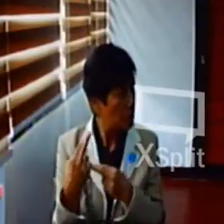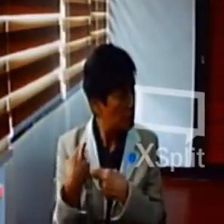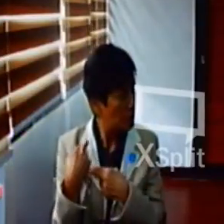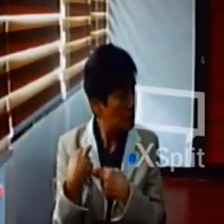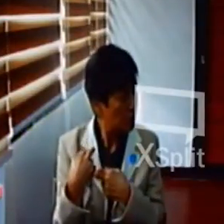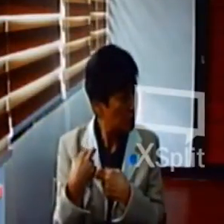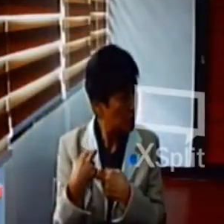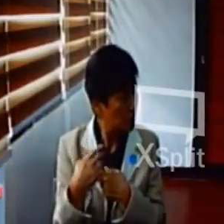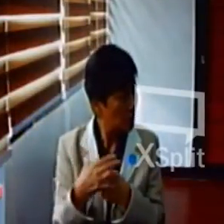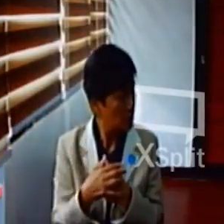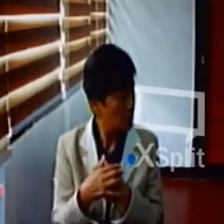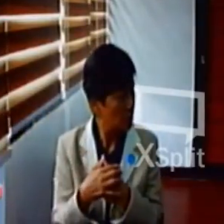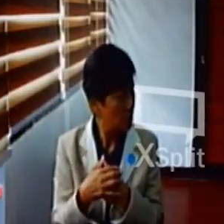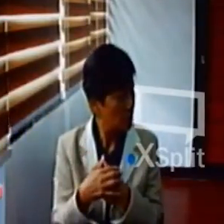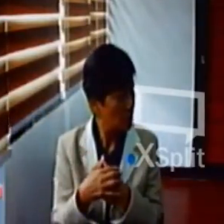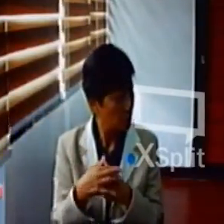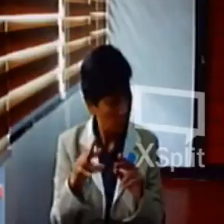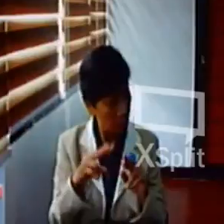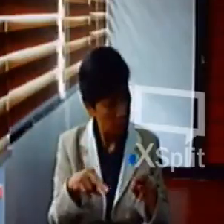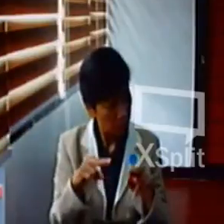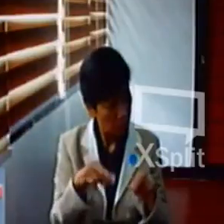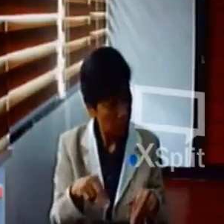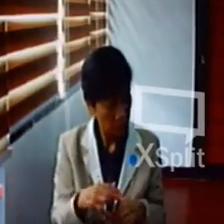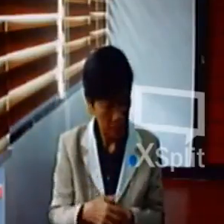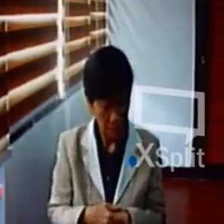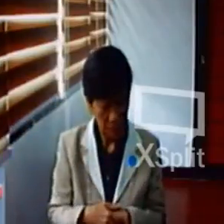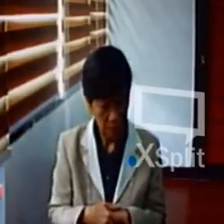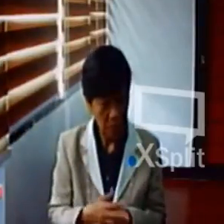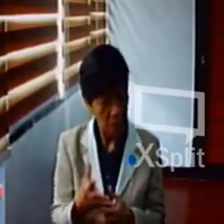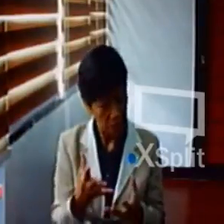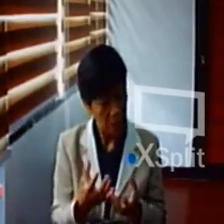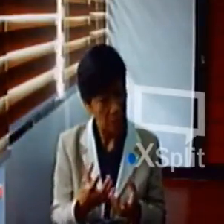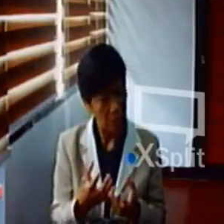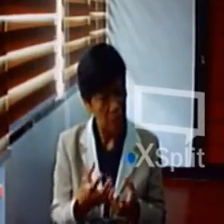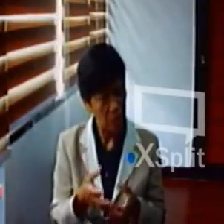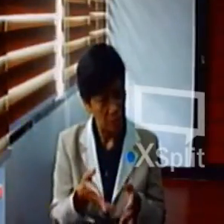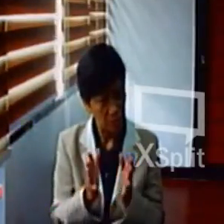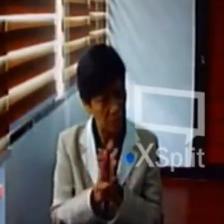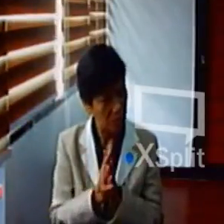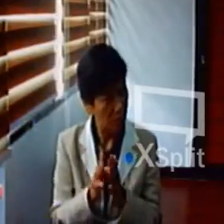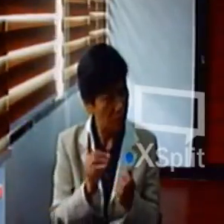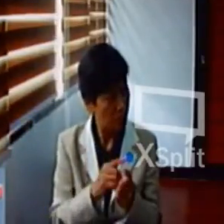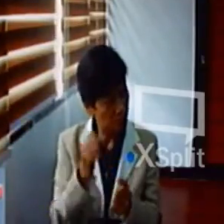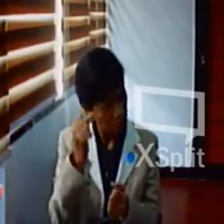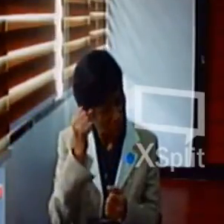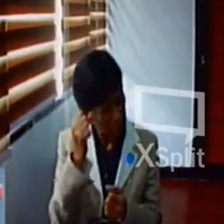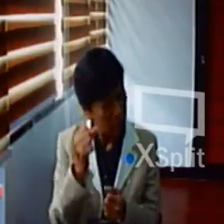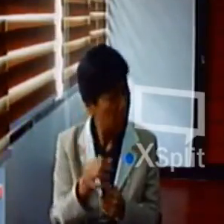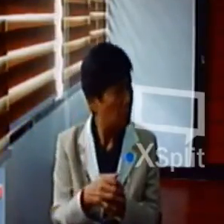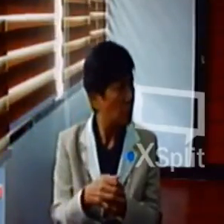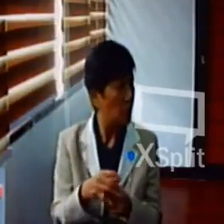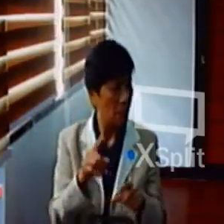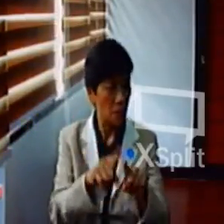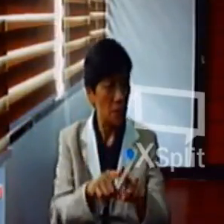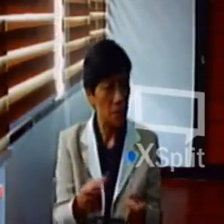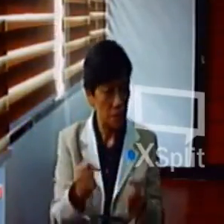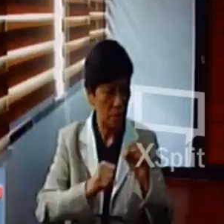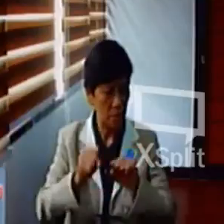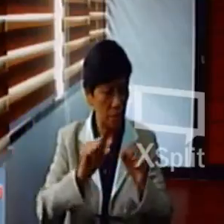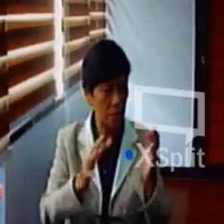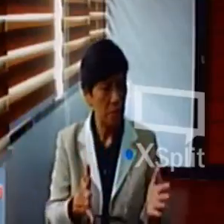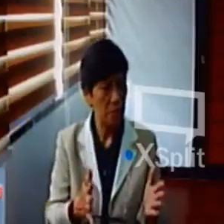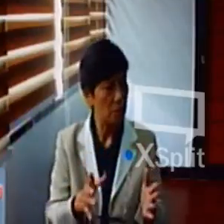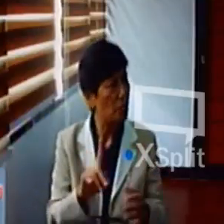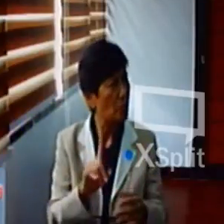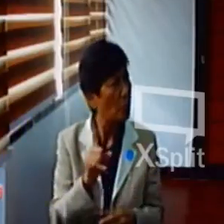for whatever research we conducted. I want to ask Dr. Santos, as a scientist,